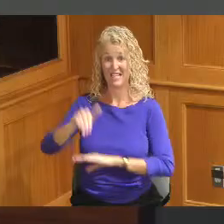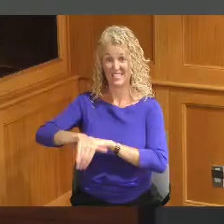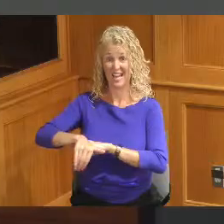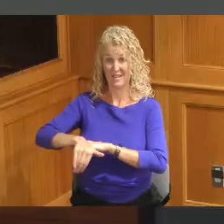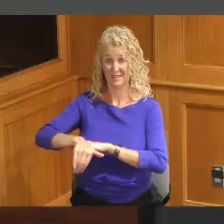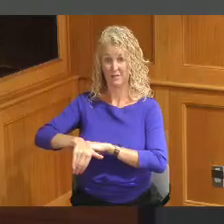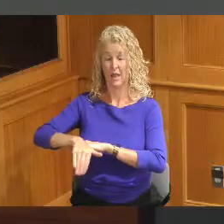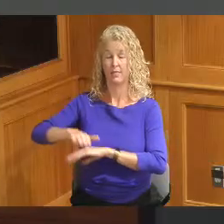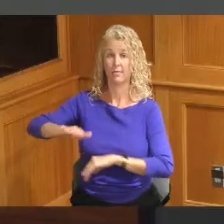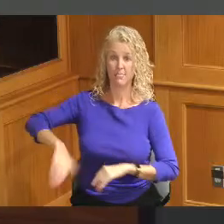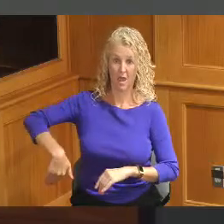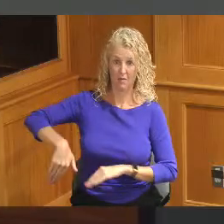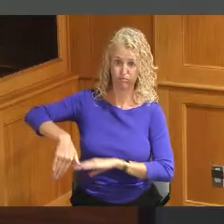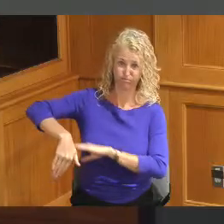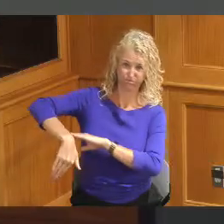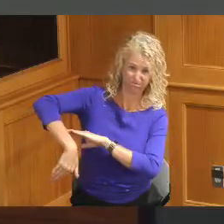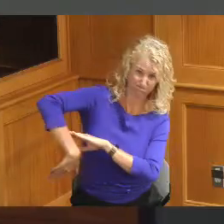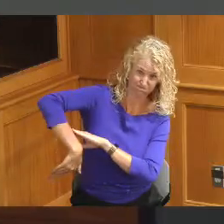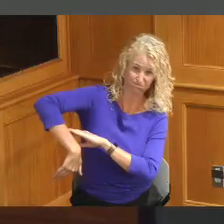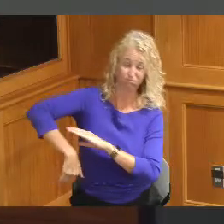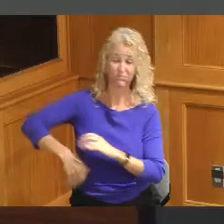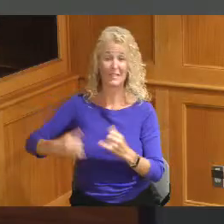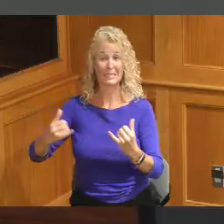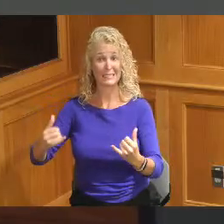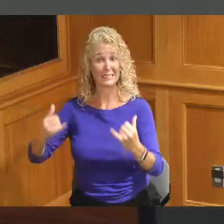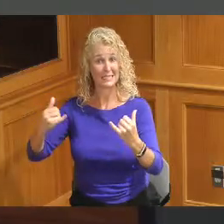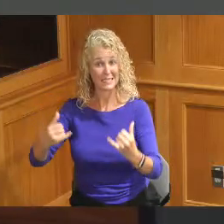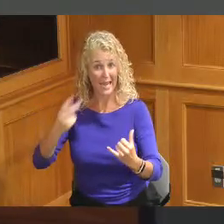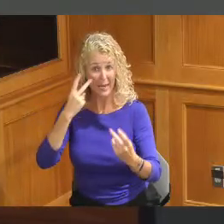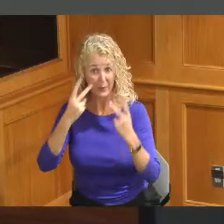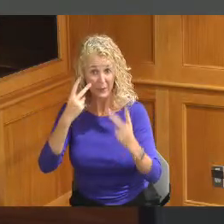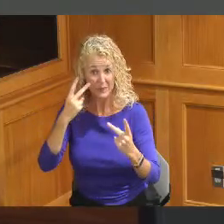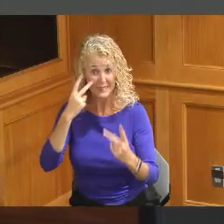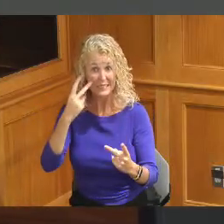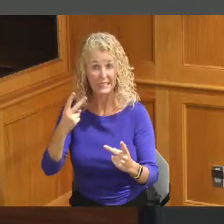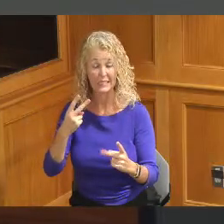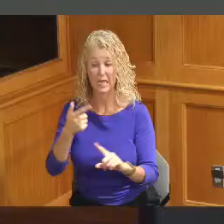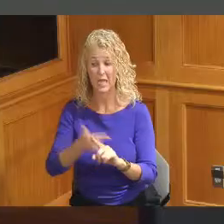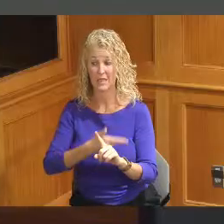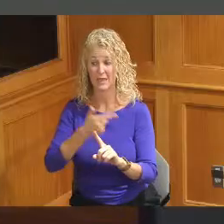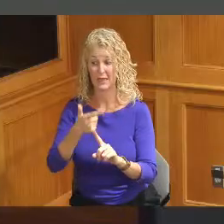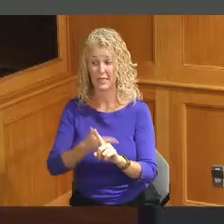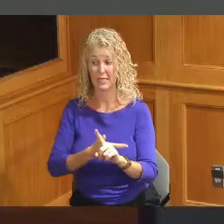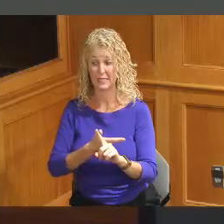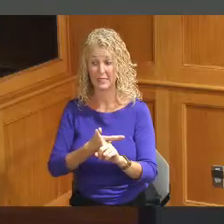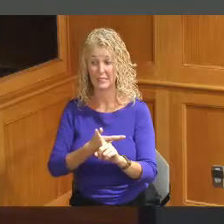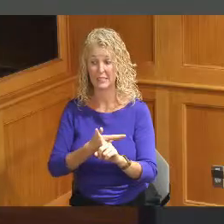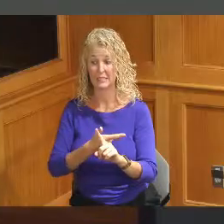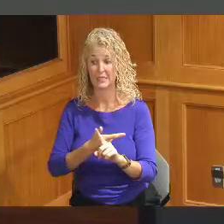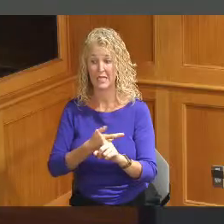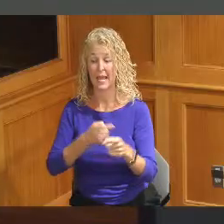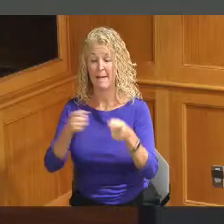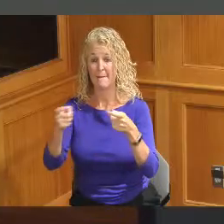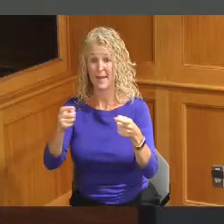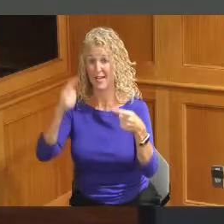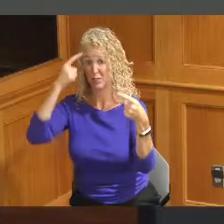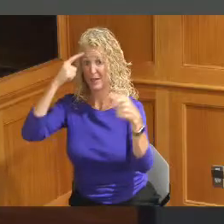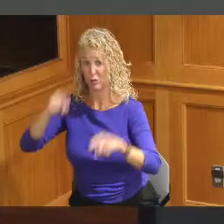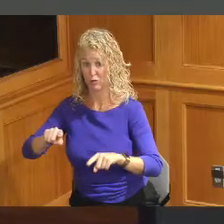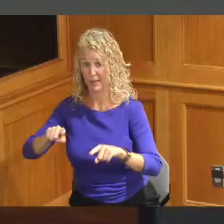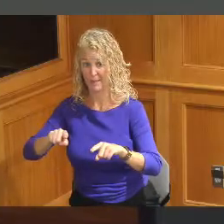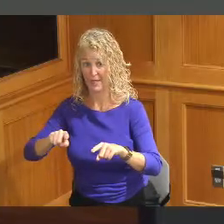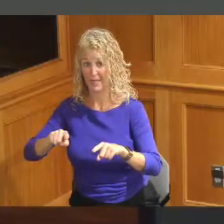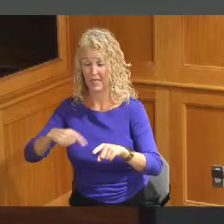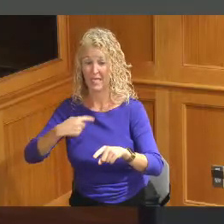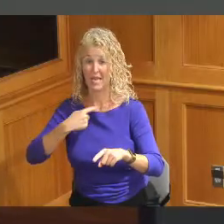last evening. The version before you, the resolution, the lease, and the management agreement,